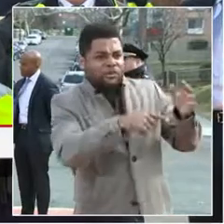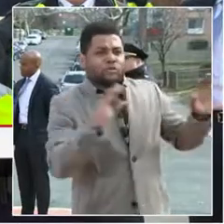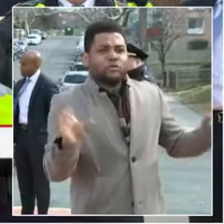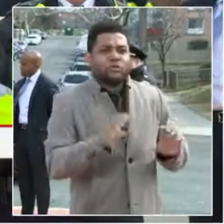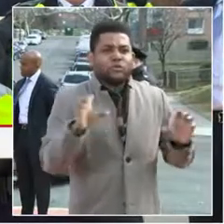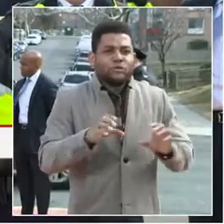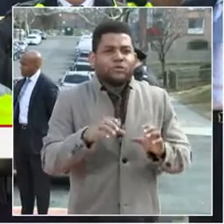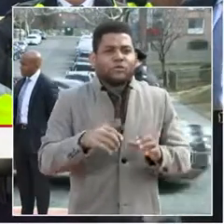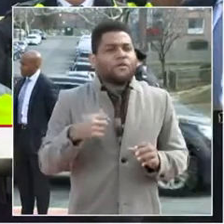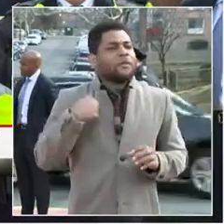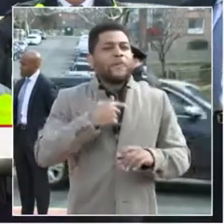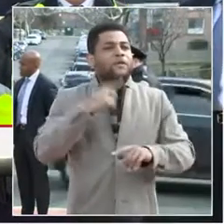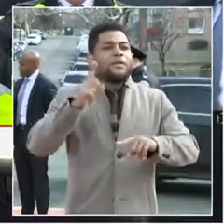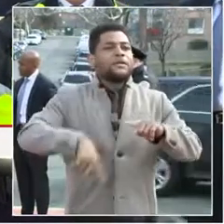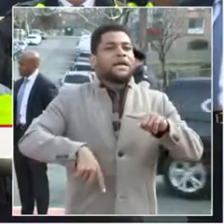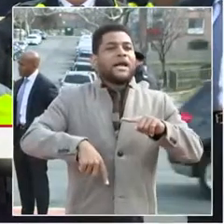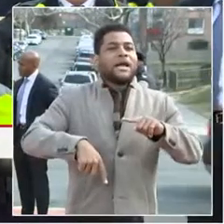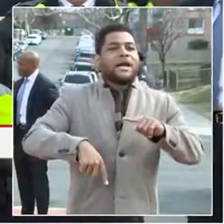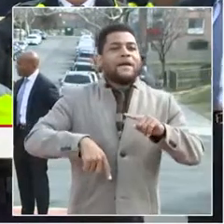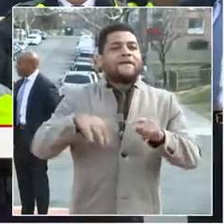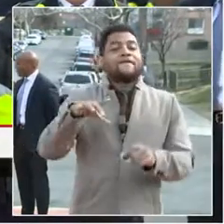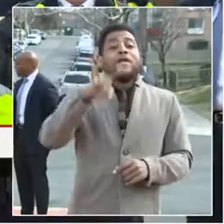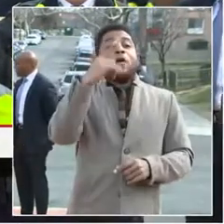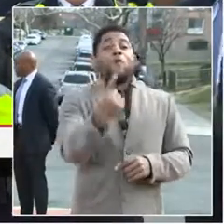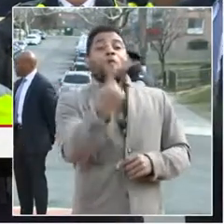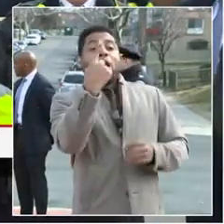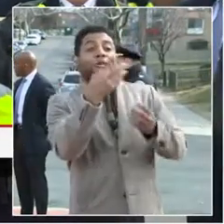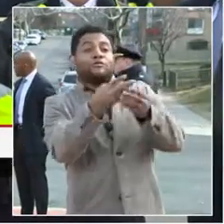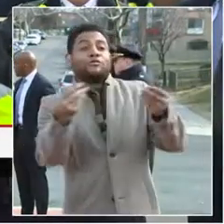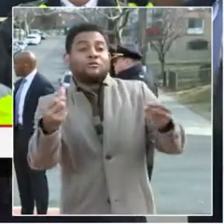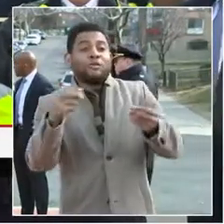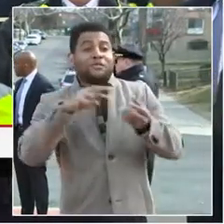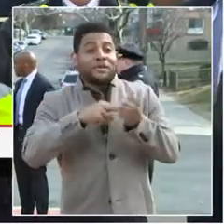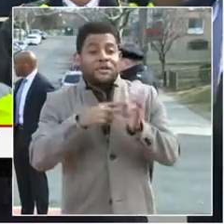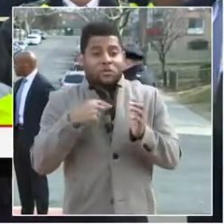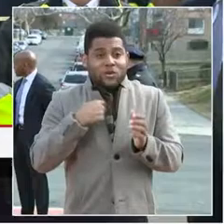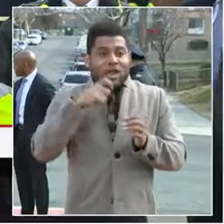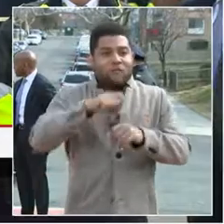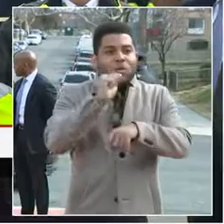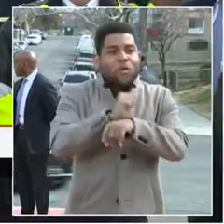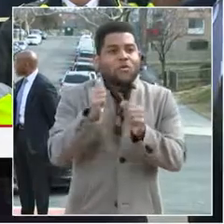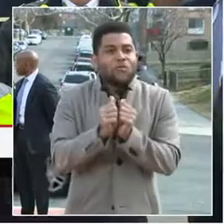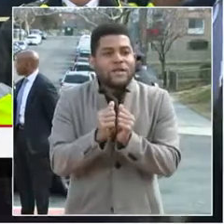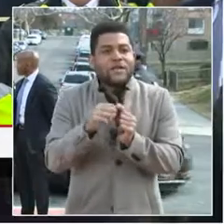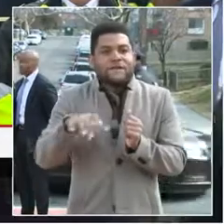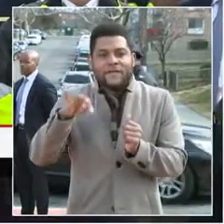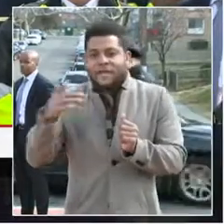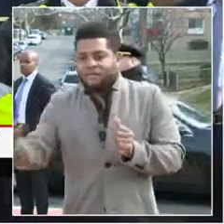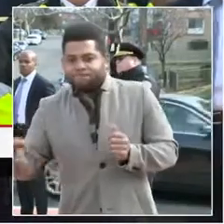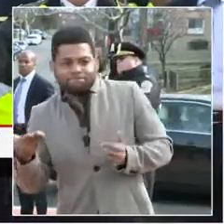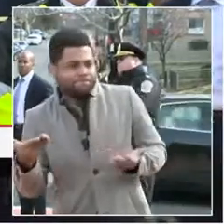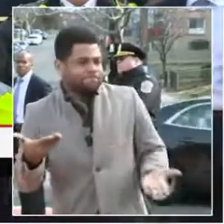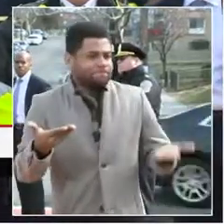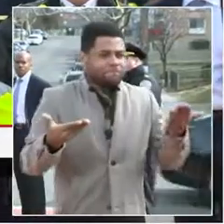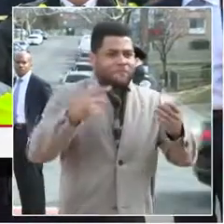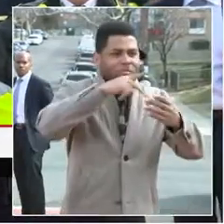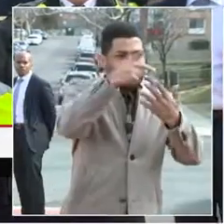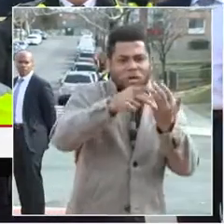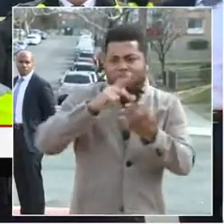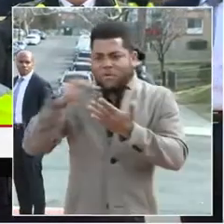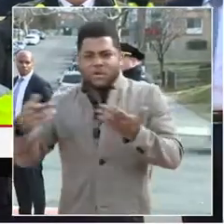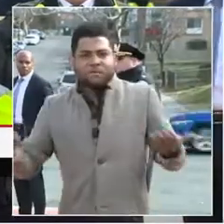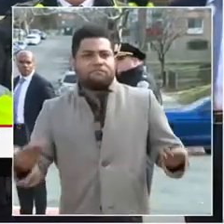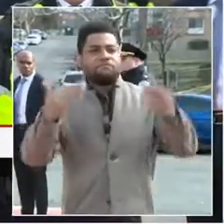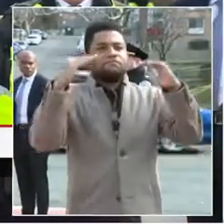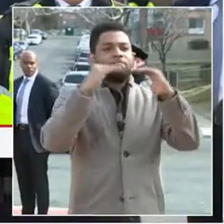right? So there has to be a healthy balance of those two things to make sure that we really see the reductions in crimes that we want to